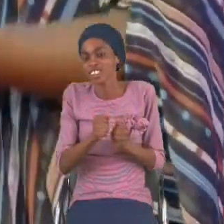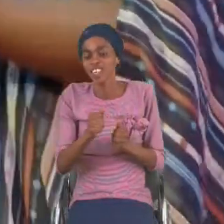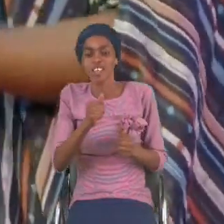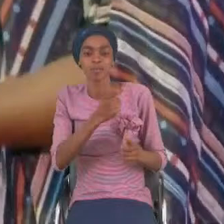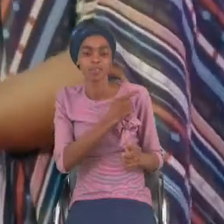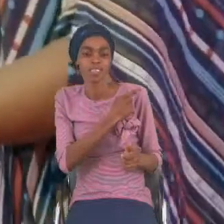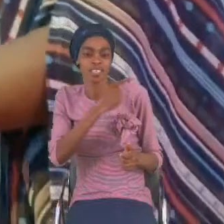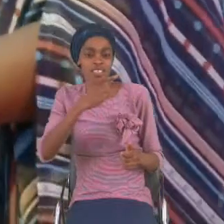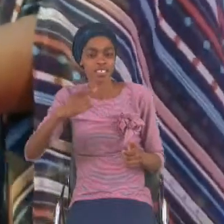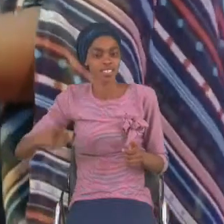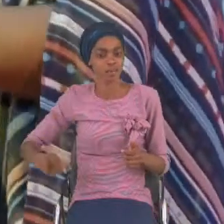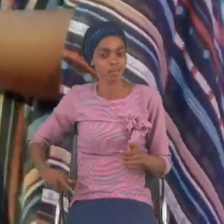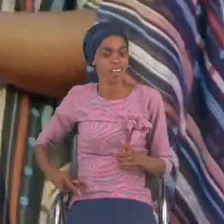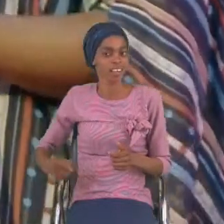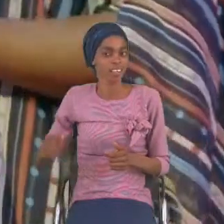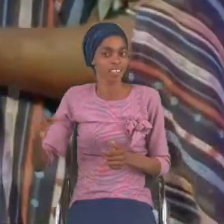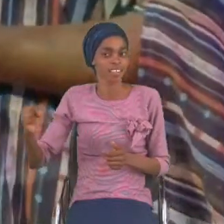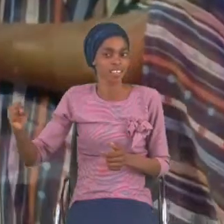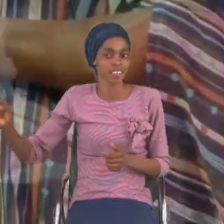crushed